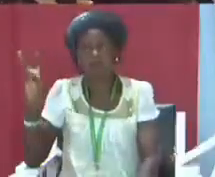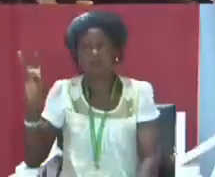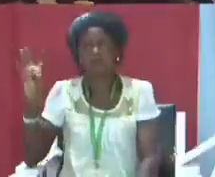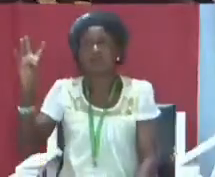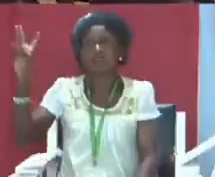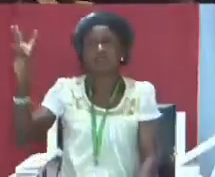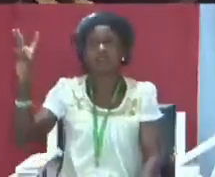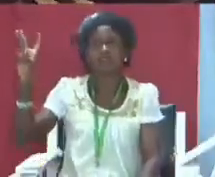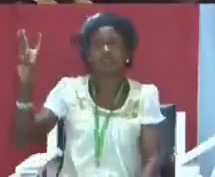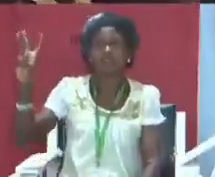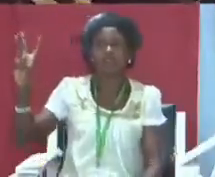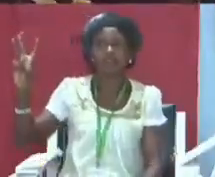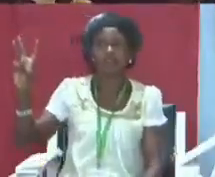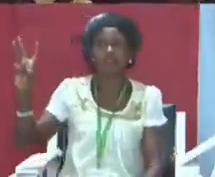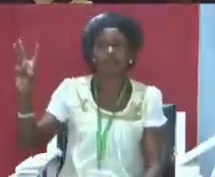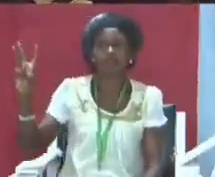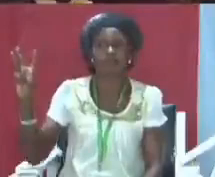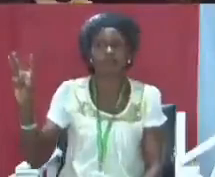Six.